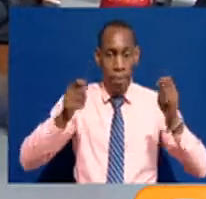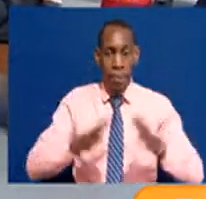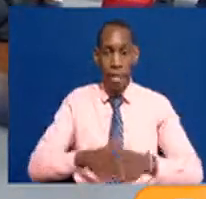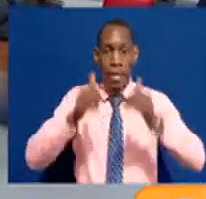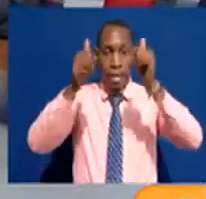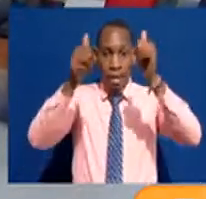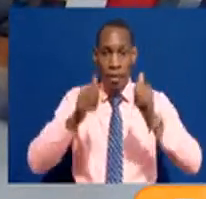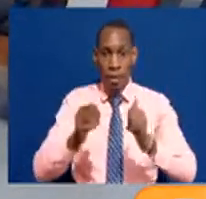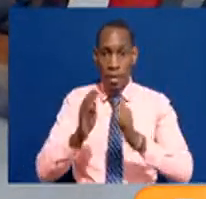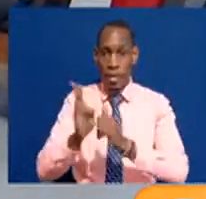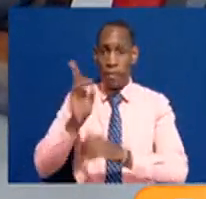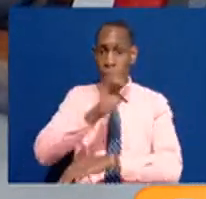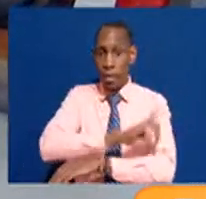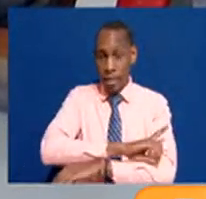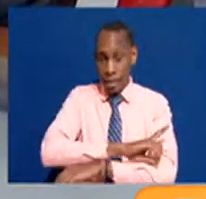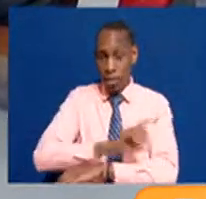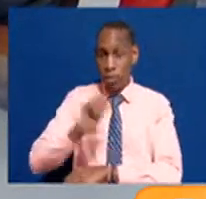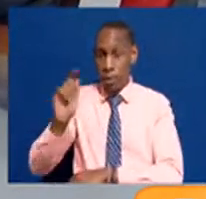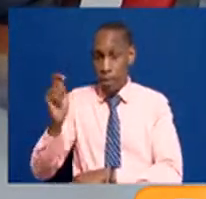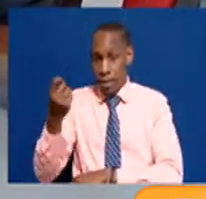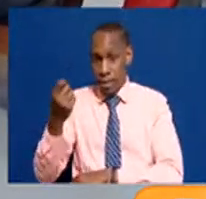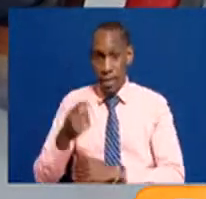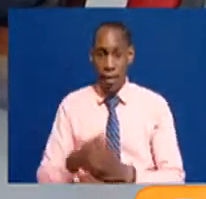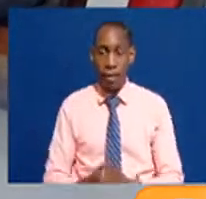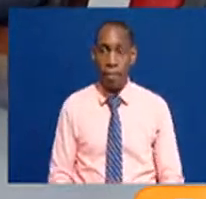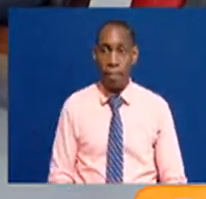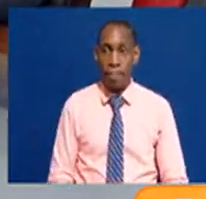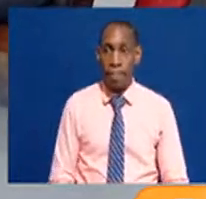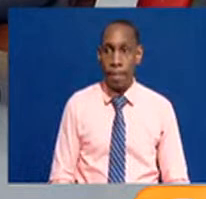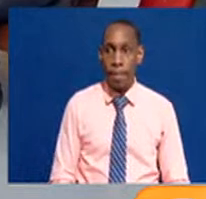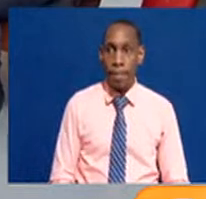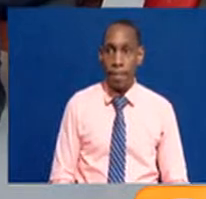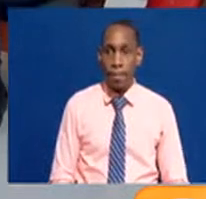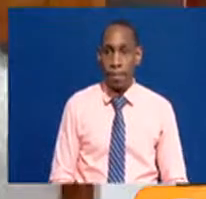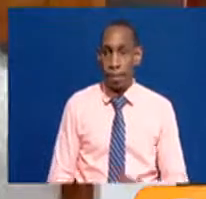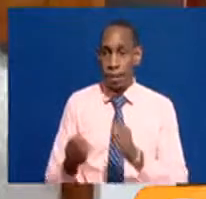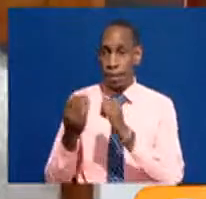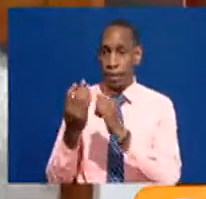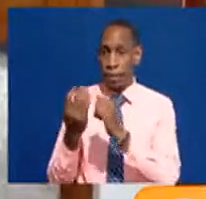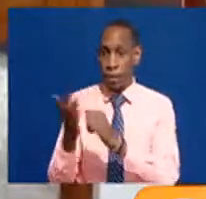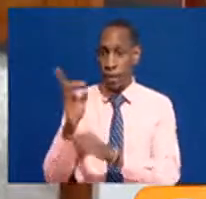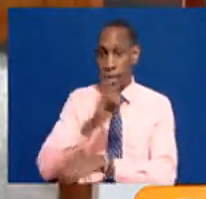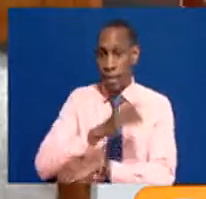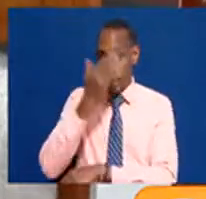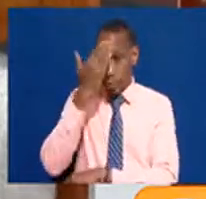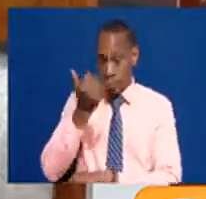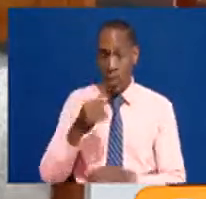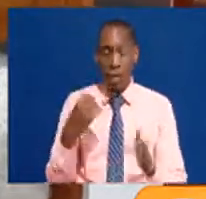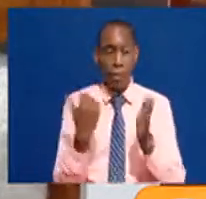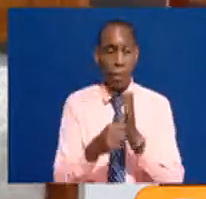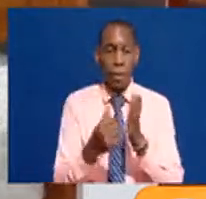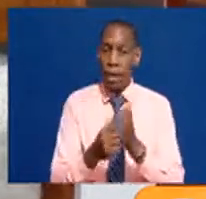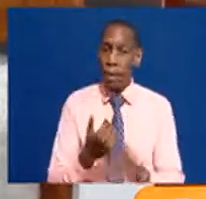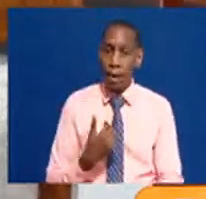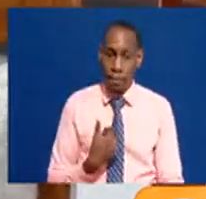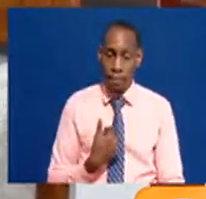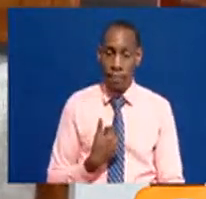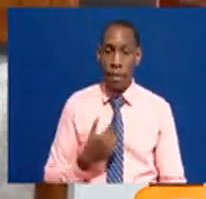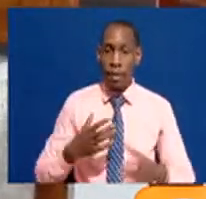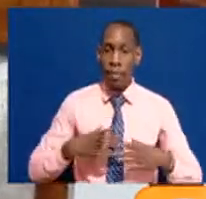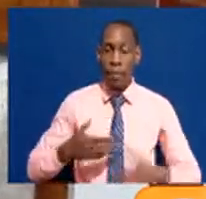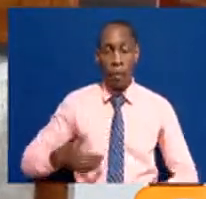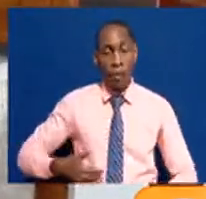14 days to the president. And you see, 14 days because we really have a crisis. Jeff, people are